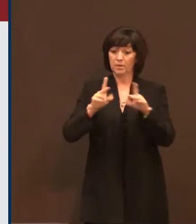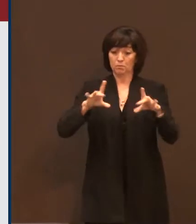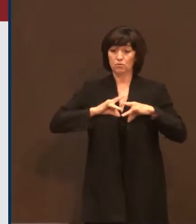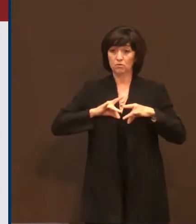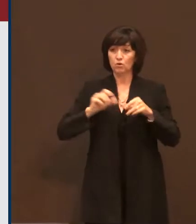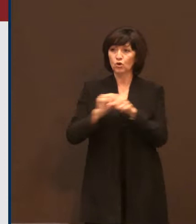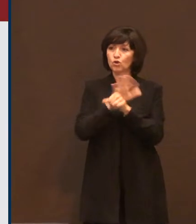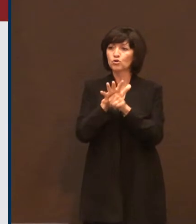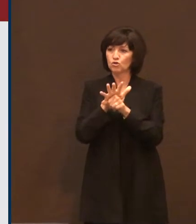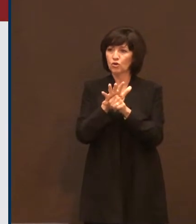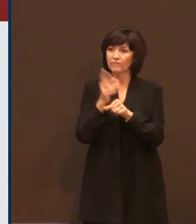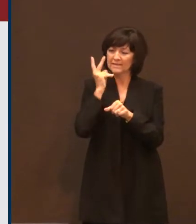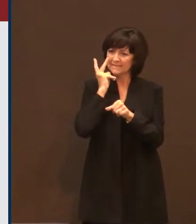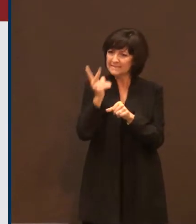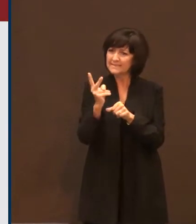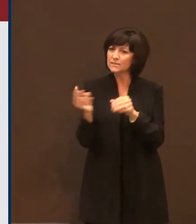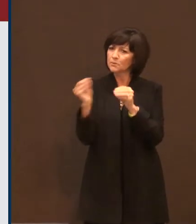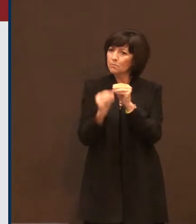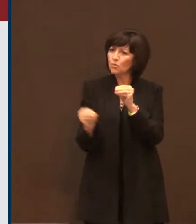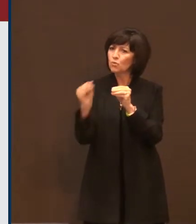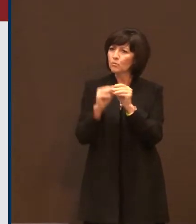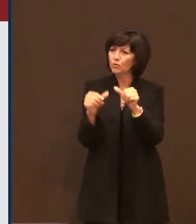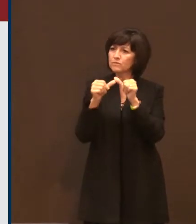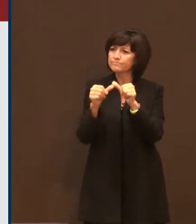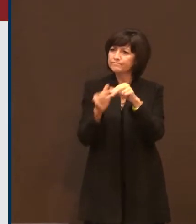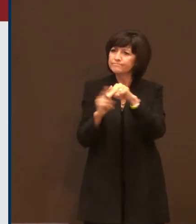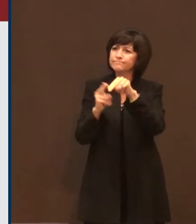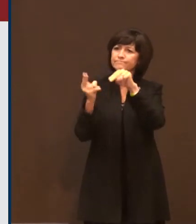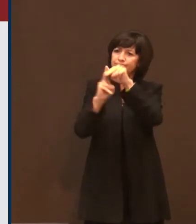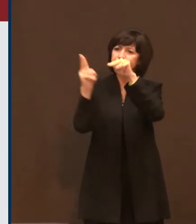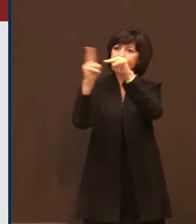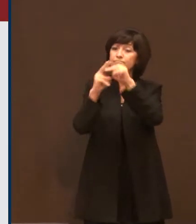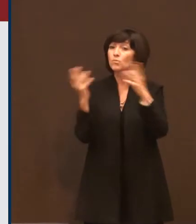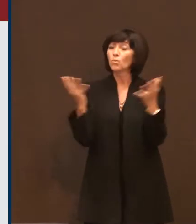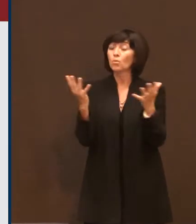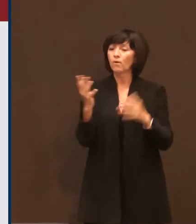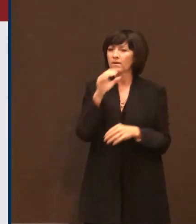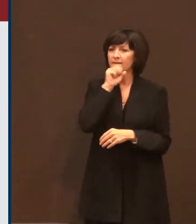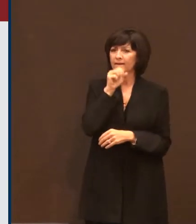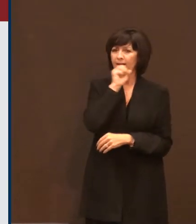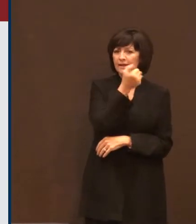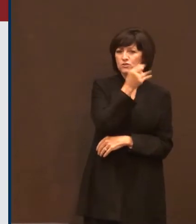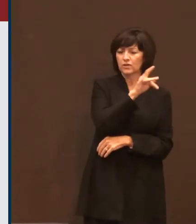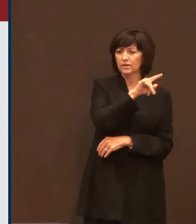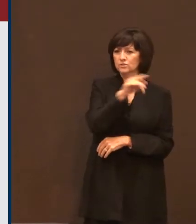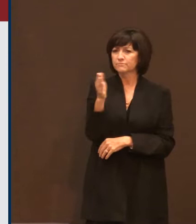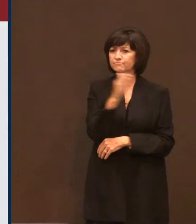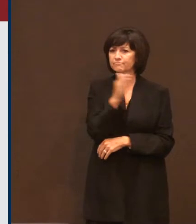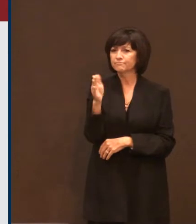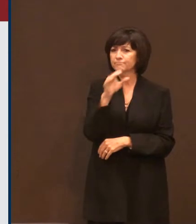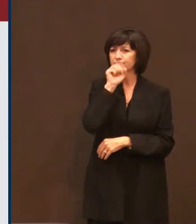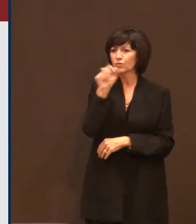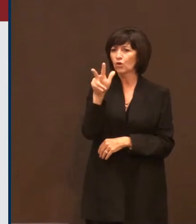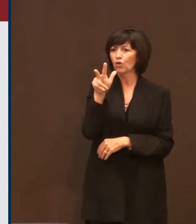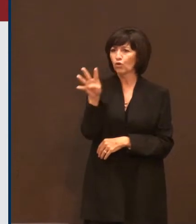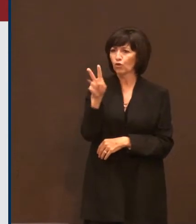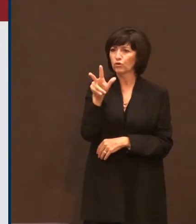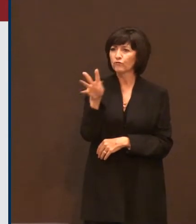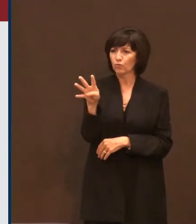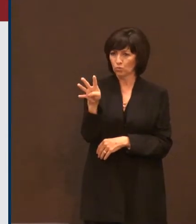the ages 18 to 34, young adult category, particularly in at the beaches, in the